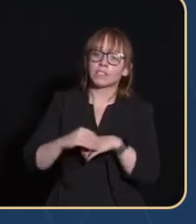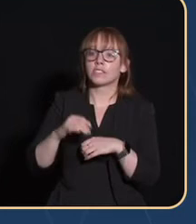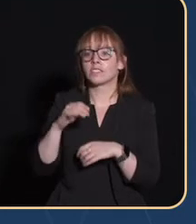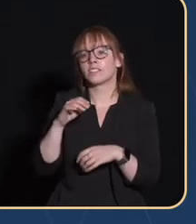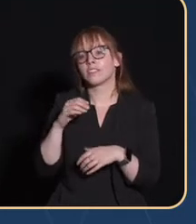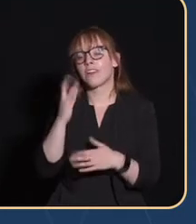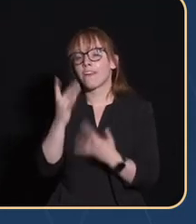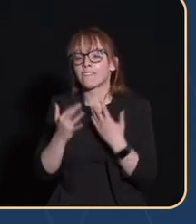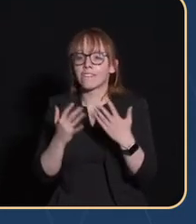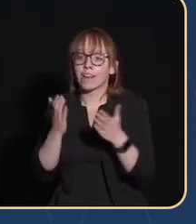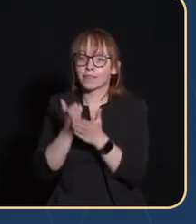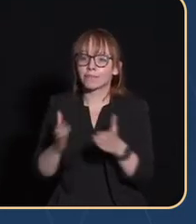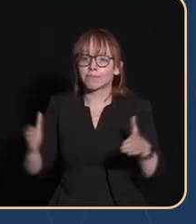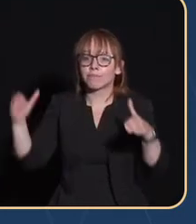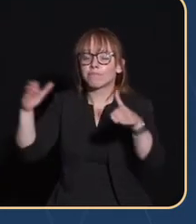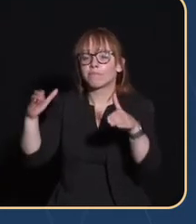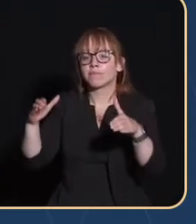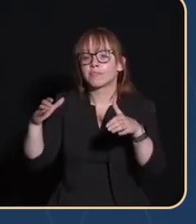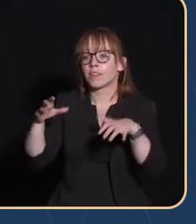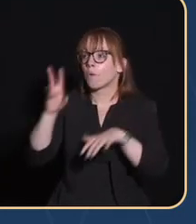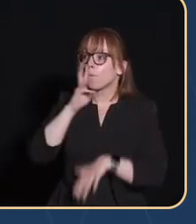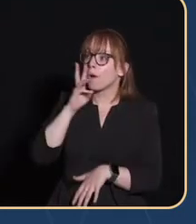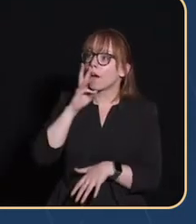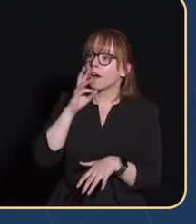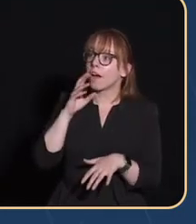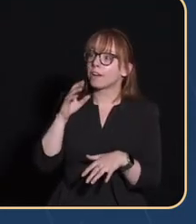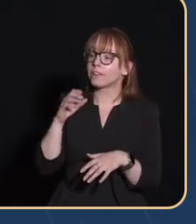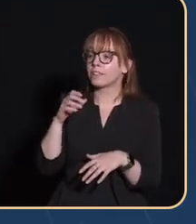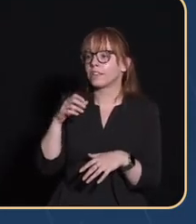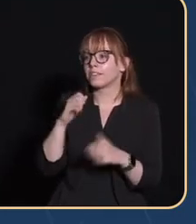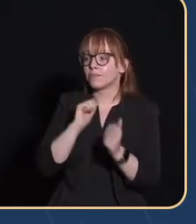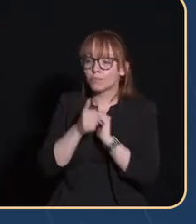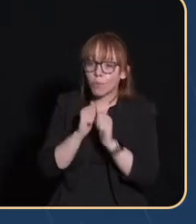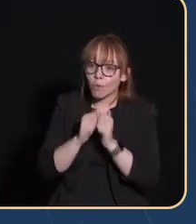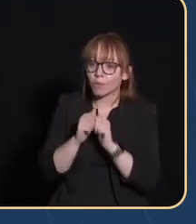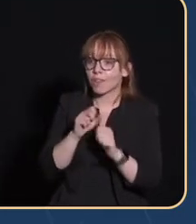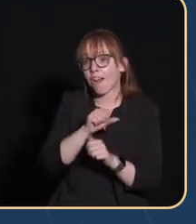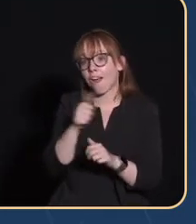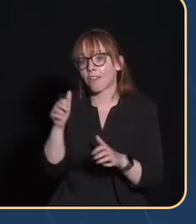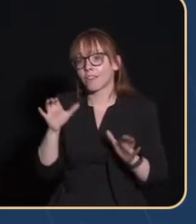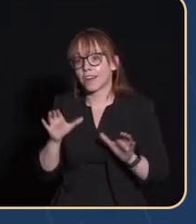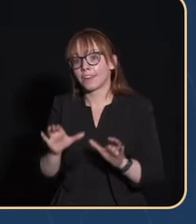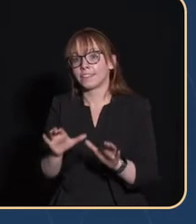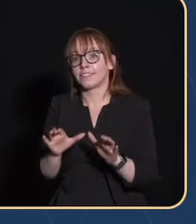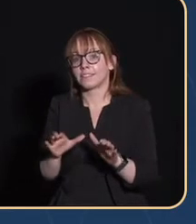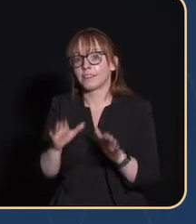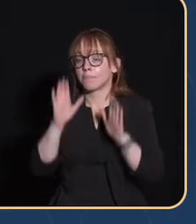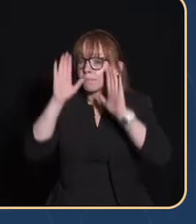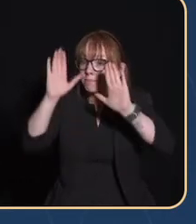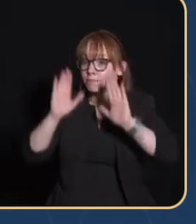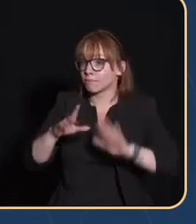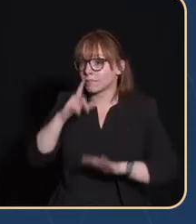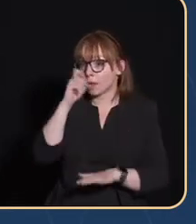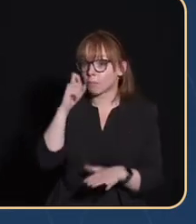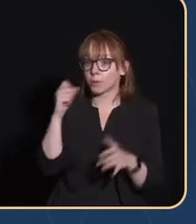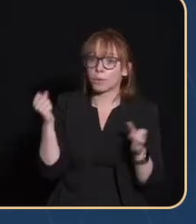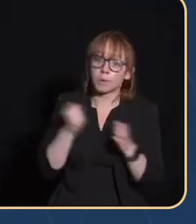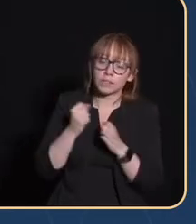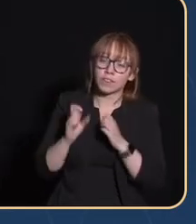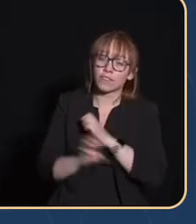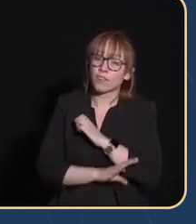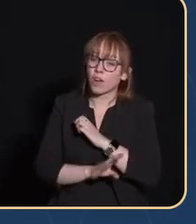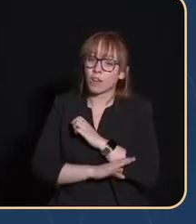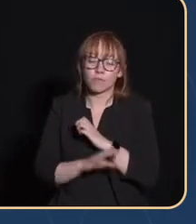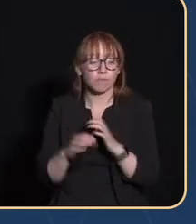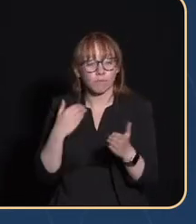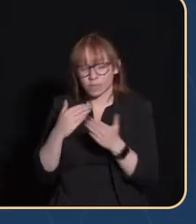There's access to water sports and other activities. It's great in the summer, winter, or fall, any time of year. It's